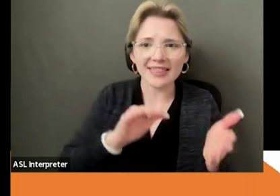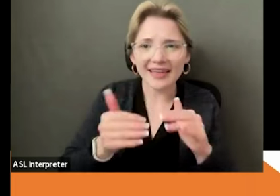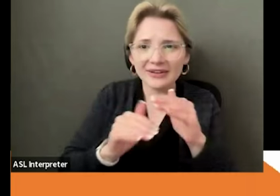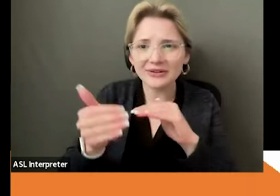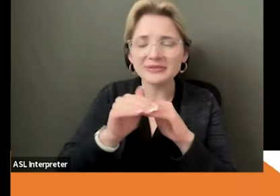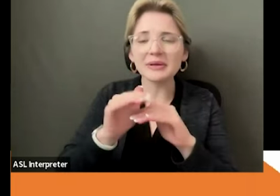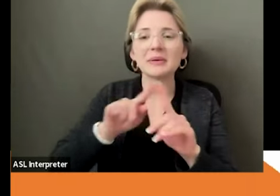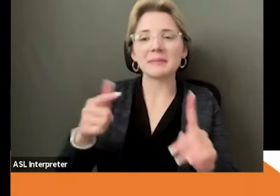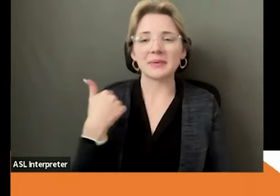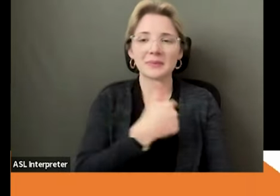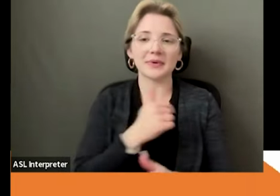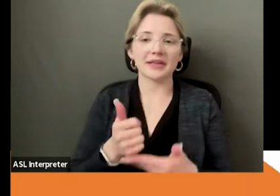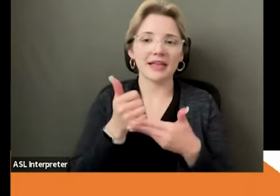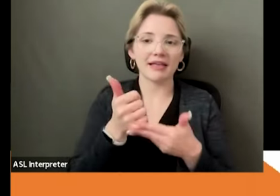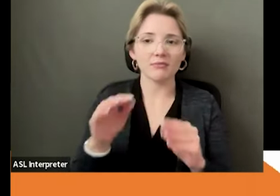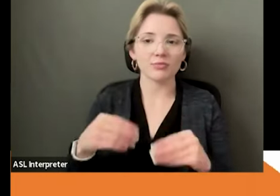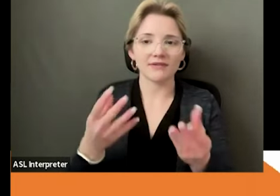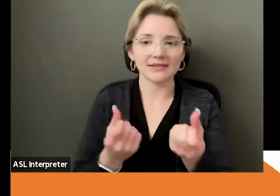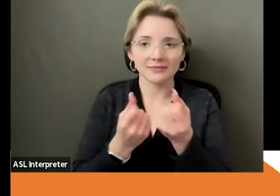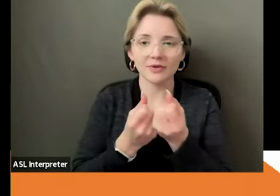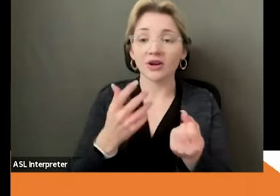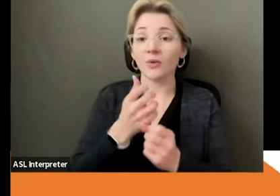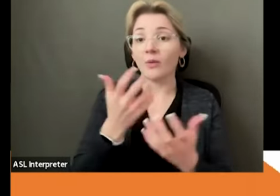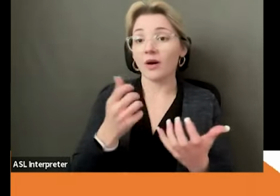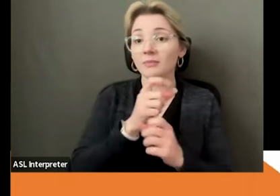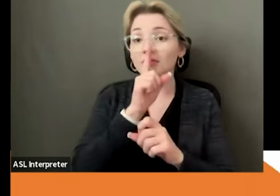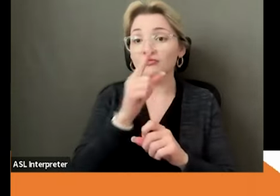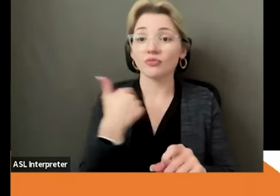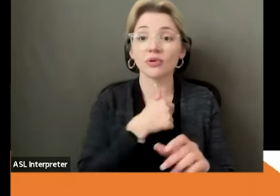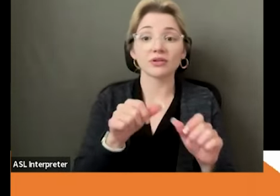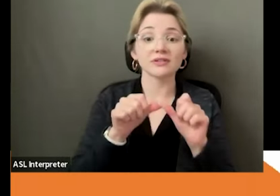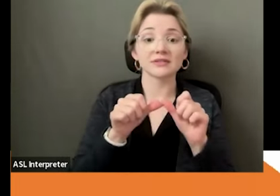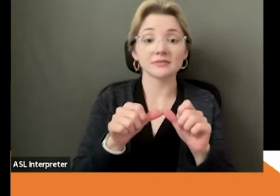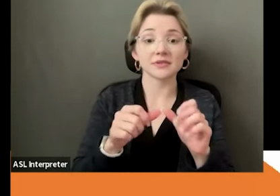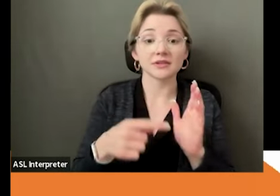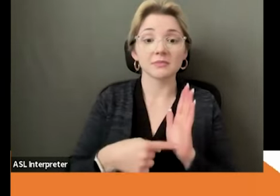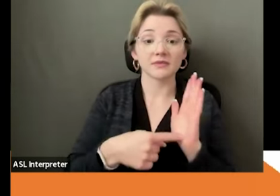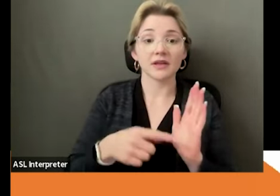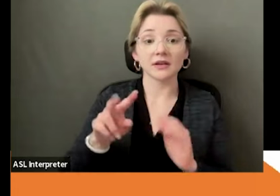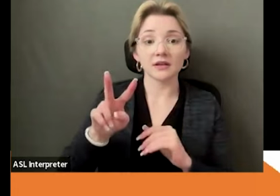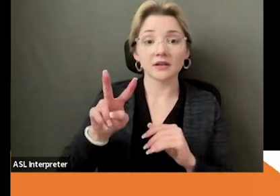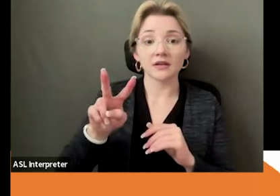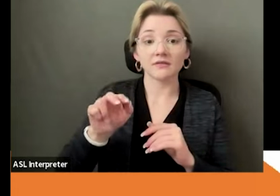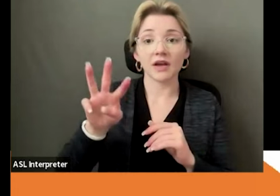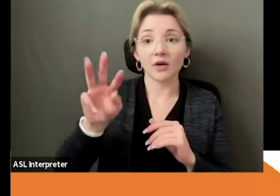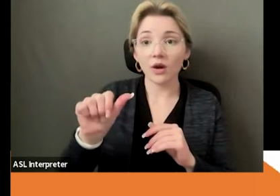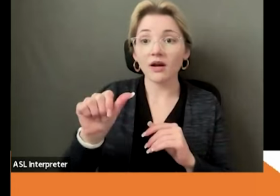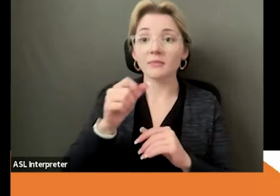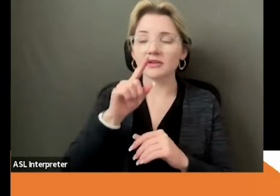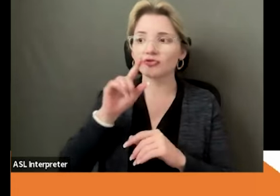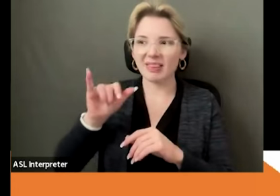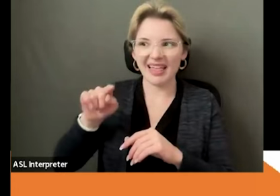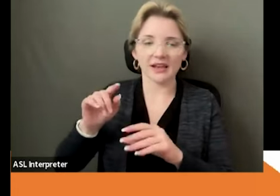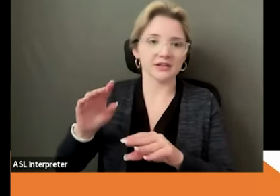all of that to try to make sure that we are consistently implementing VAWA and that across all our programs, the